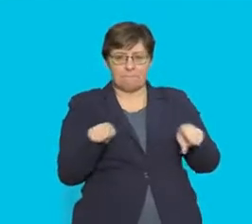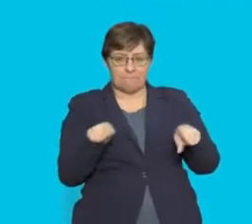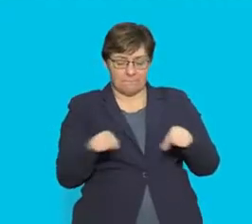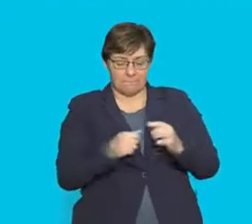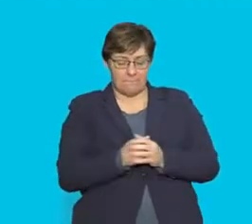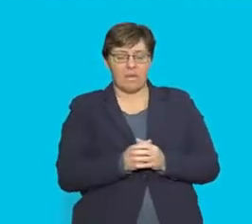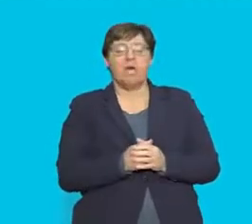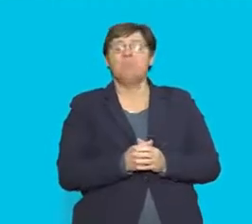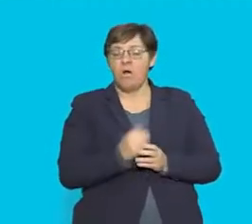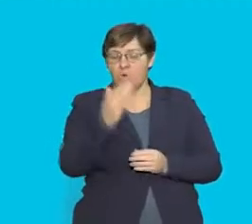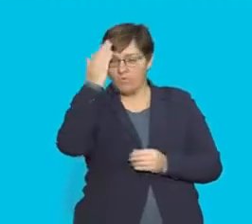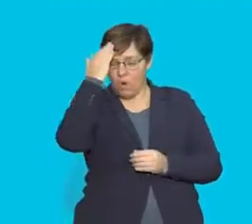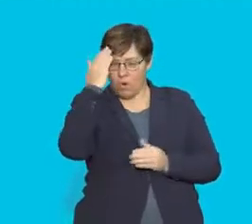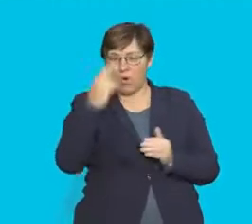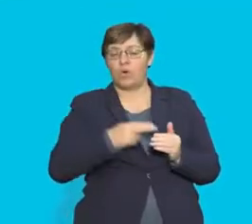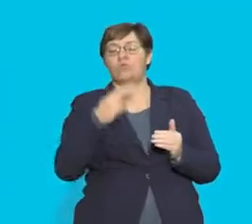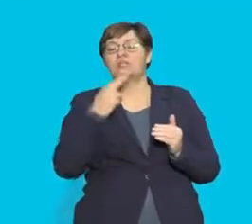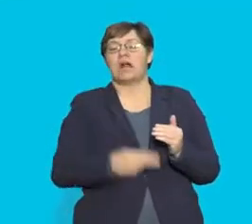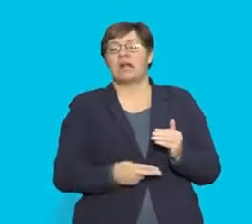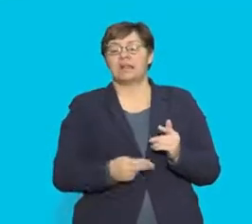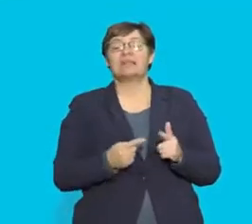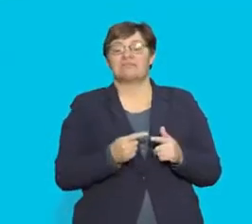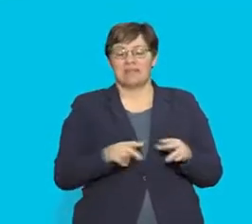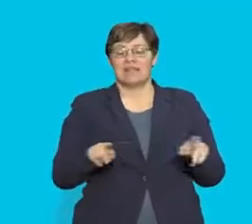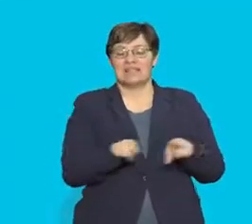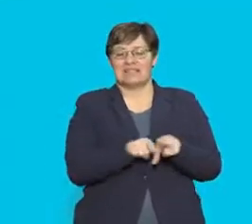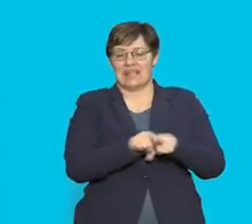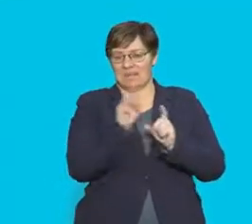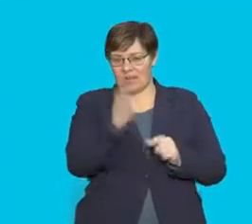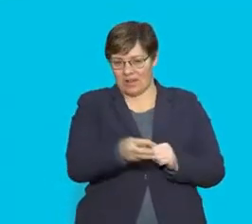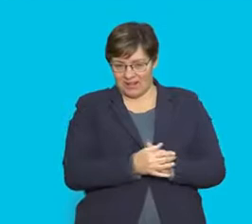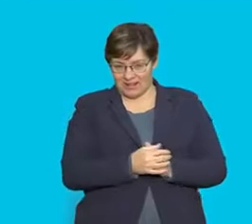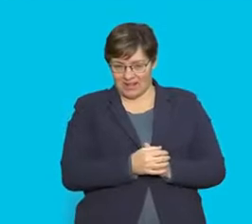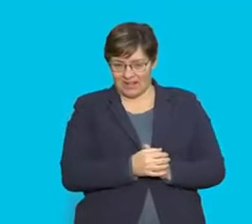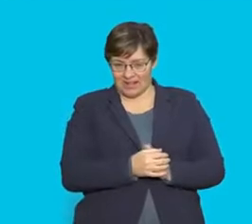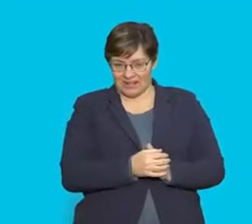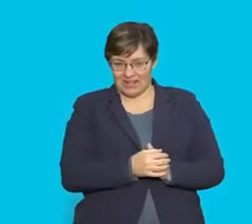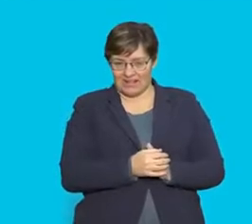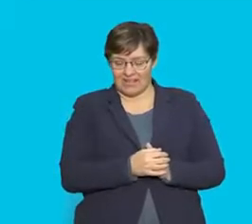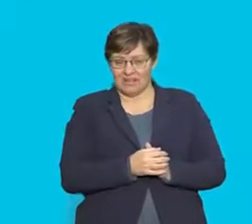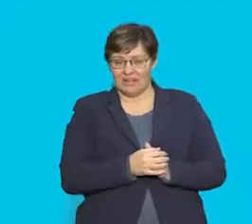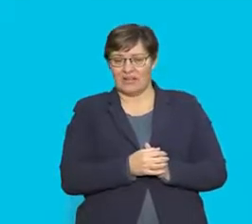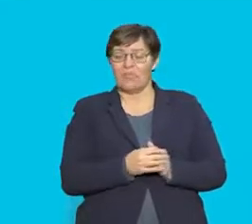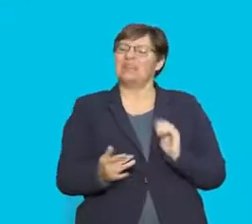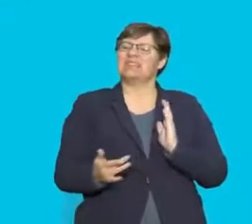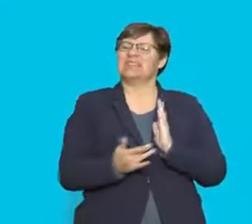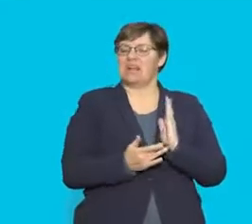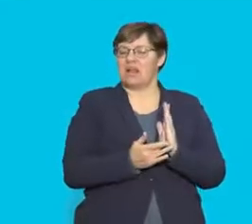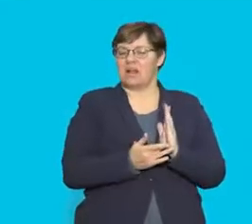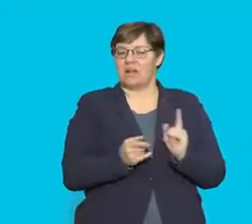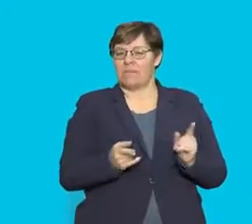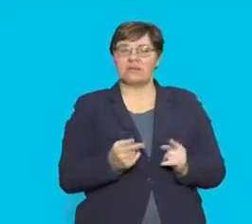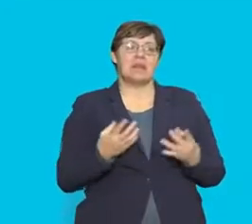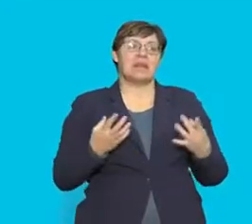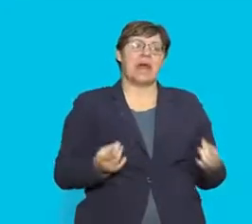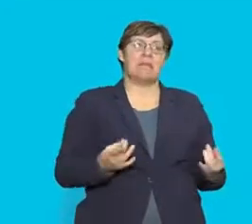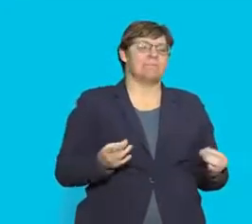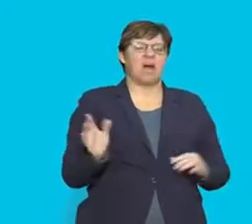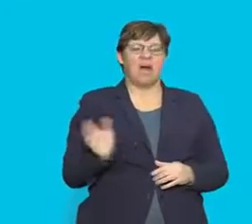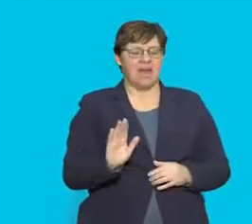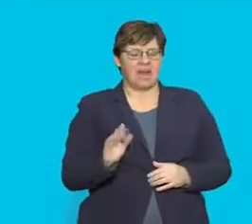then we know that the result will also be the same, right? Just a typical example, although I don't want you to be thinking numbers